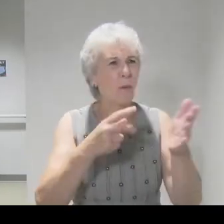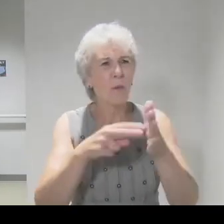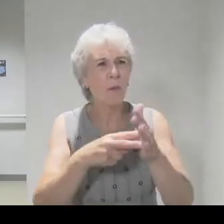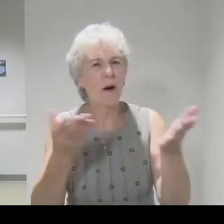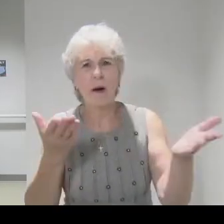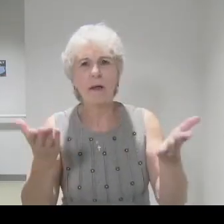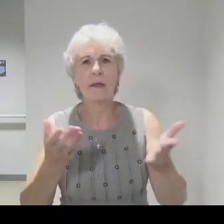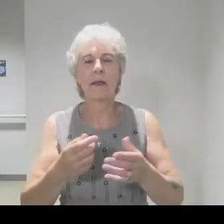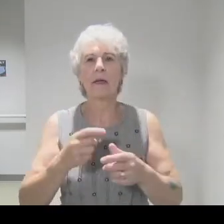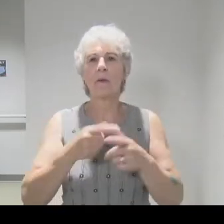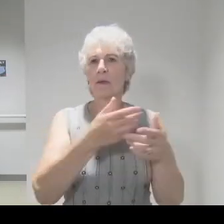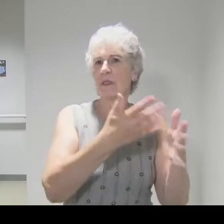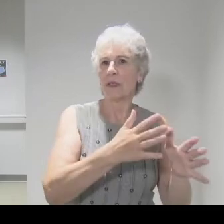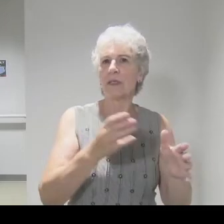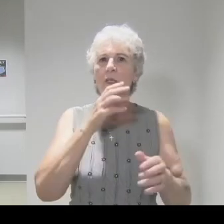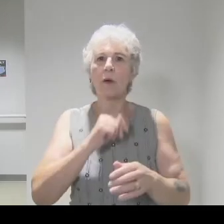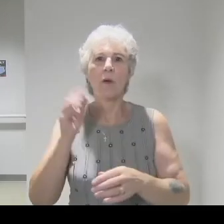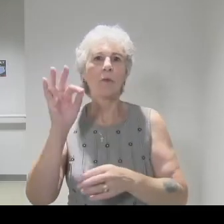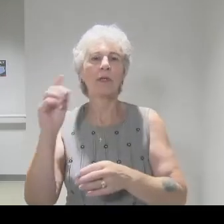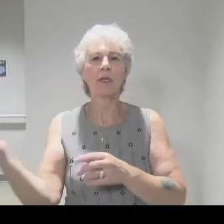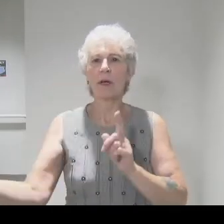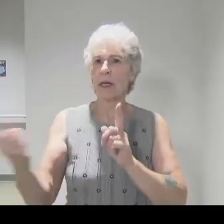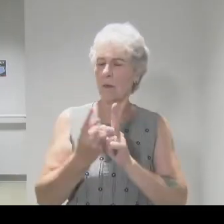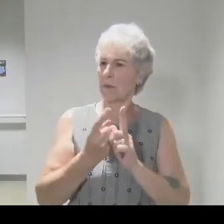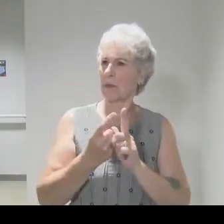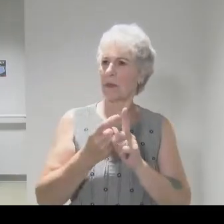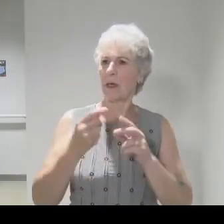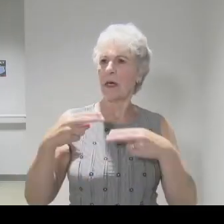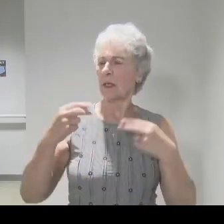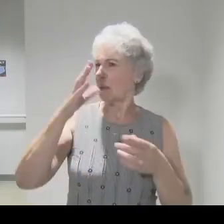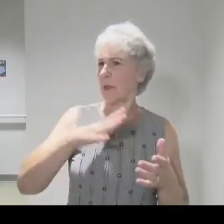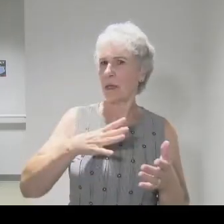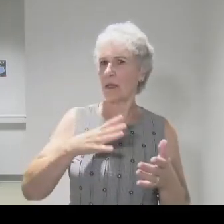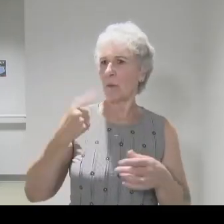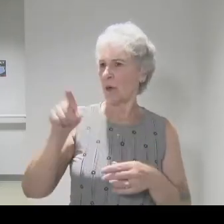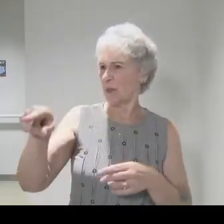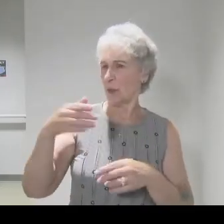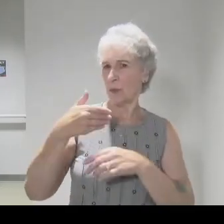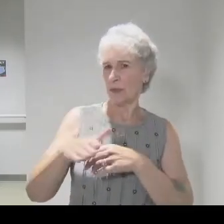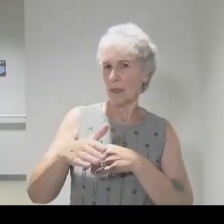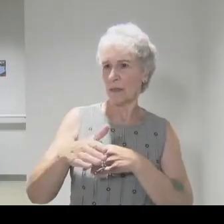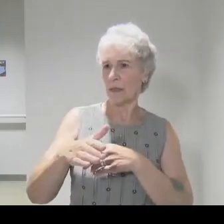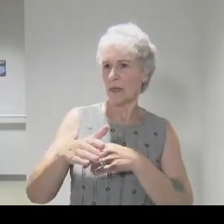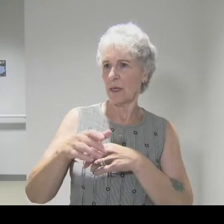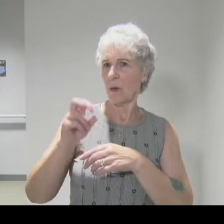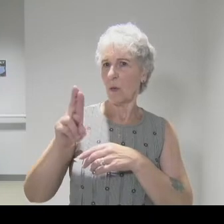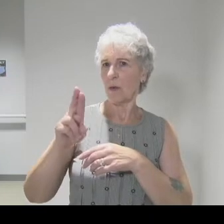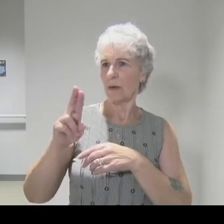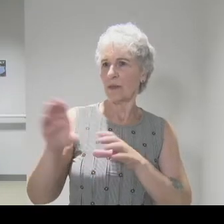the older preacher went up to the man and said, young man, was you sent, or did you just